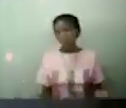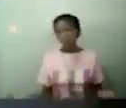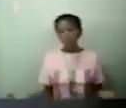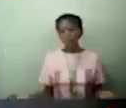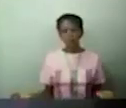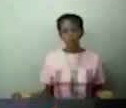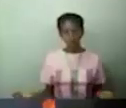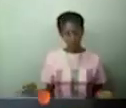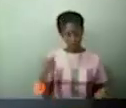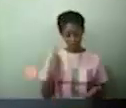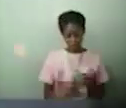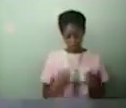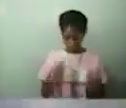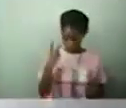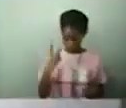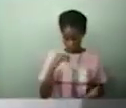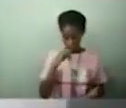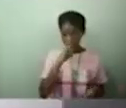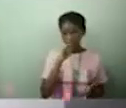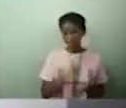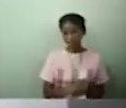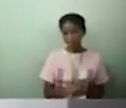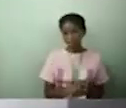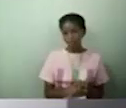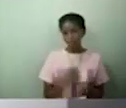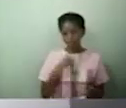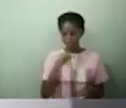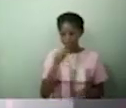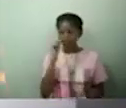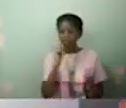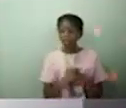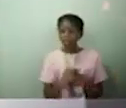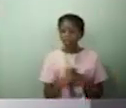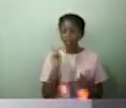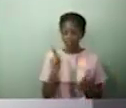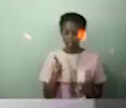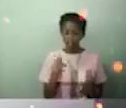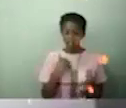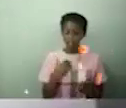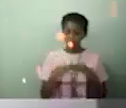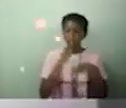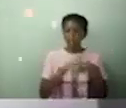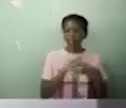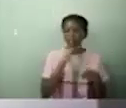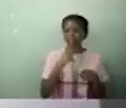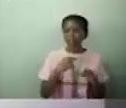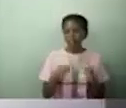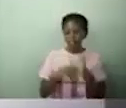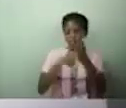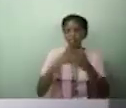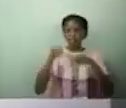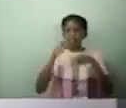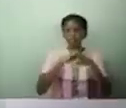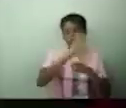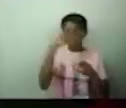What we really are seeking is that one day we will present you in heaven among the people of the